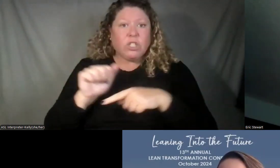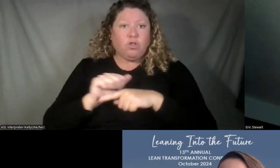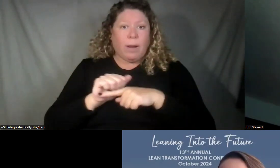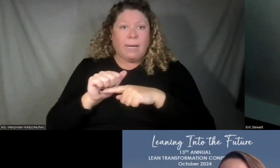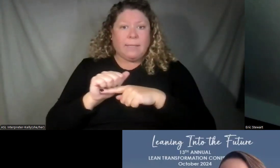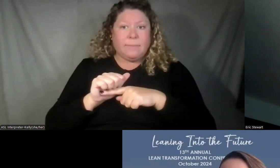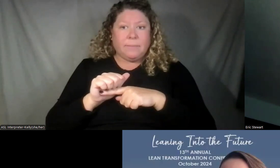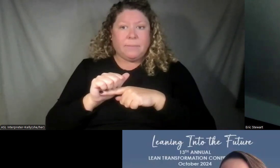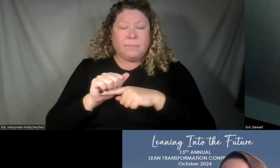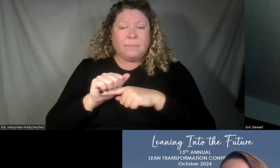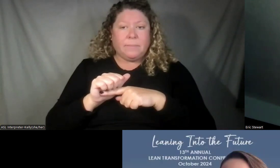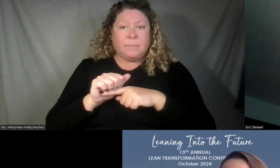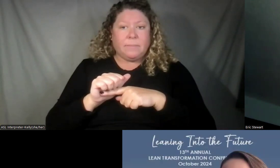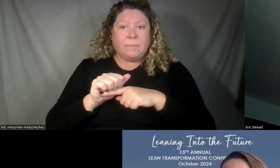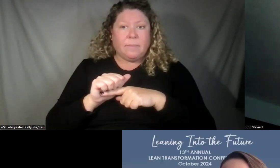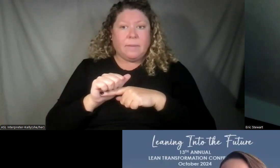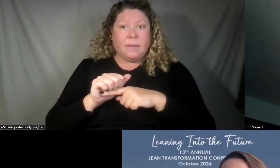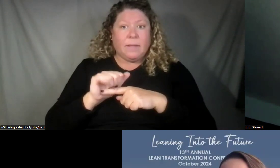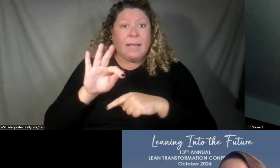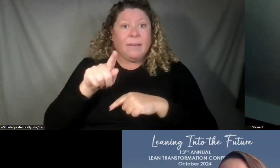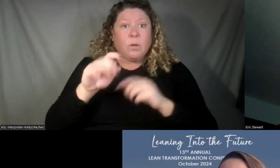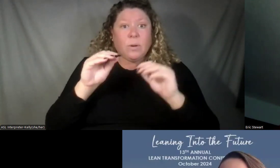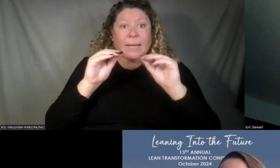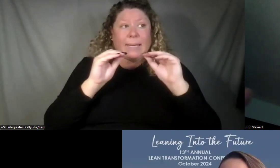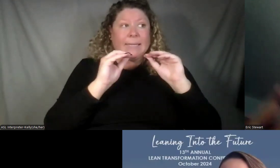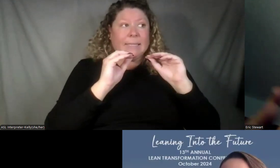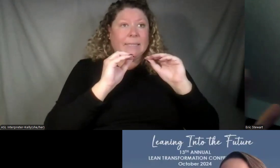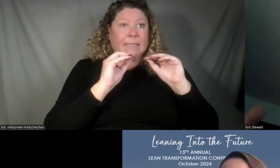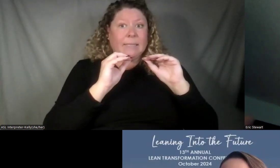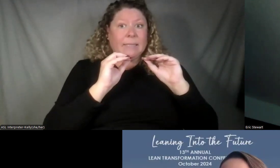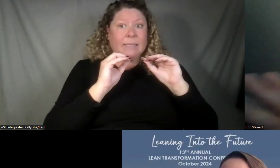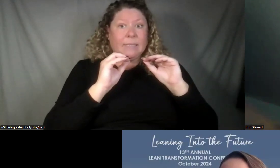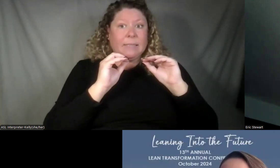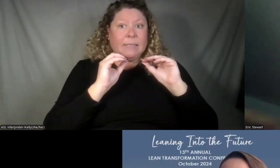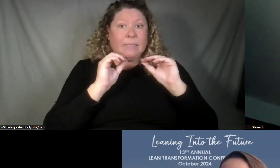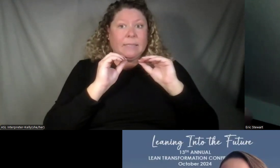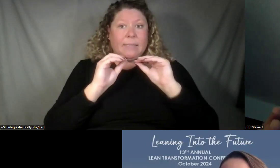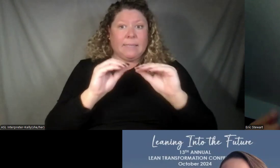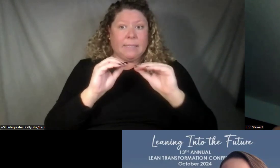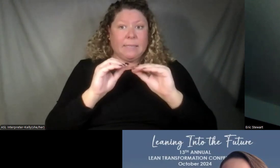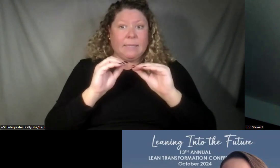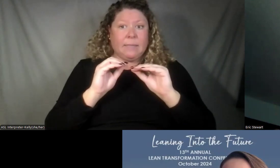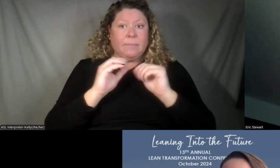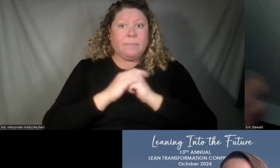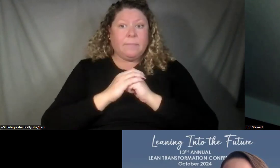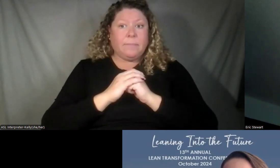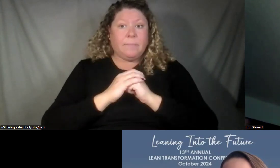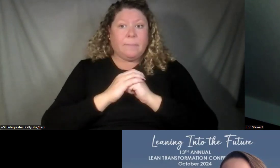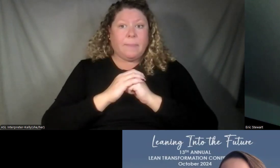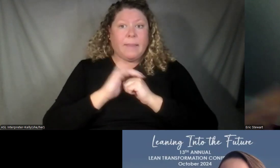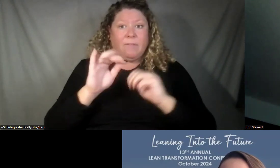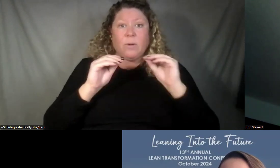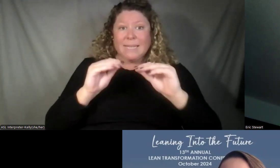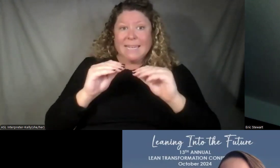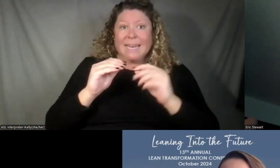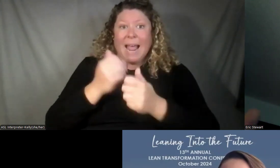and especially if you can train everybody coming in to a specific type of way of doing things, a